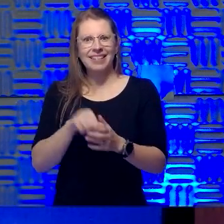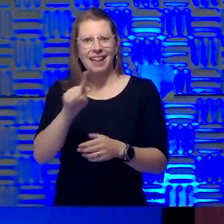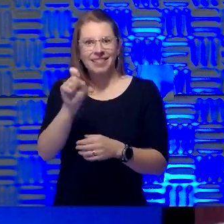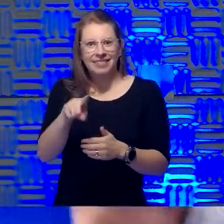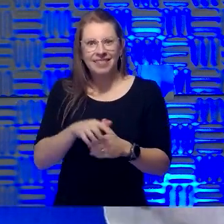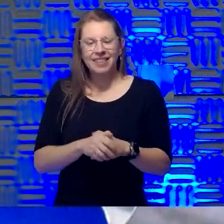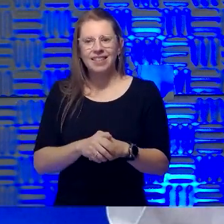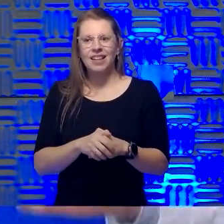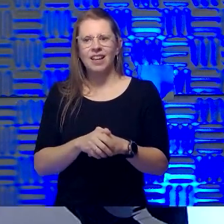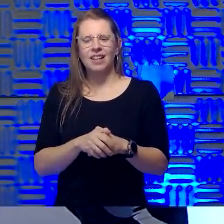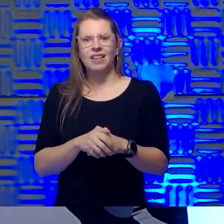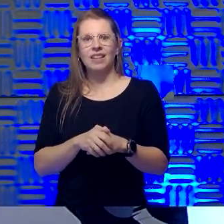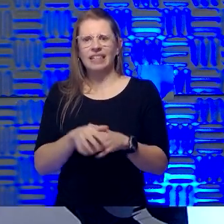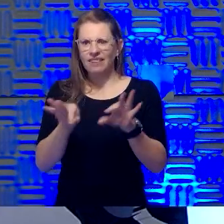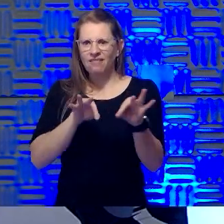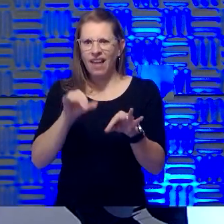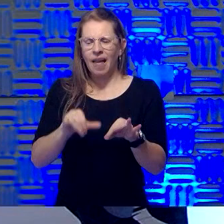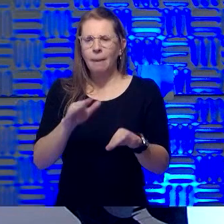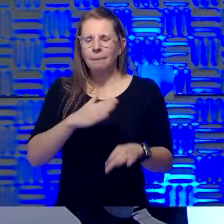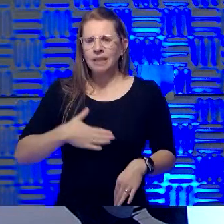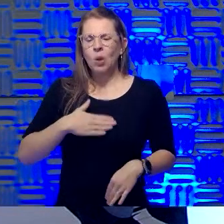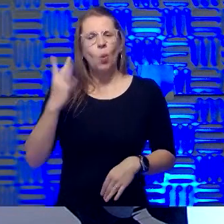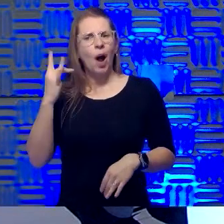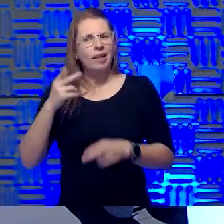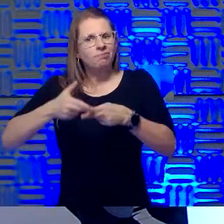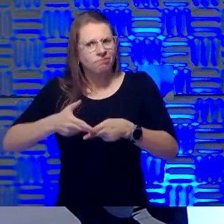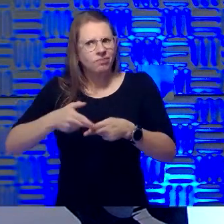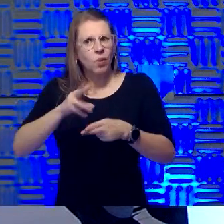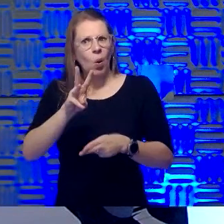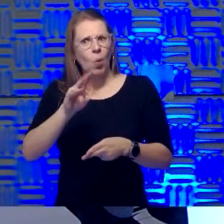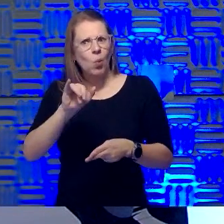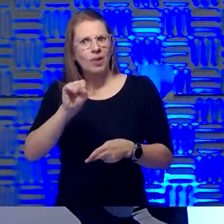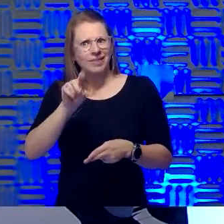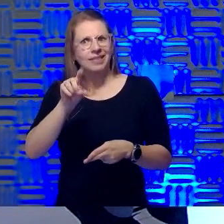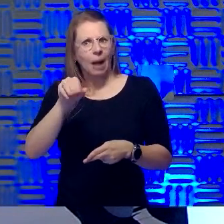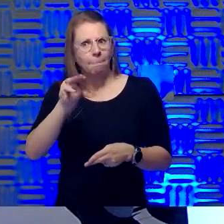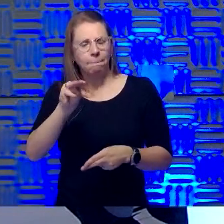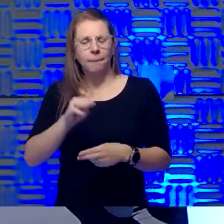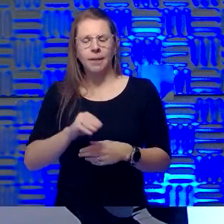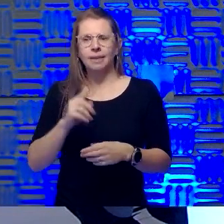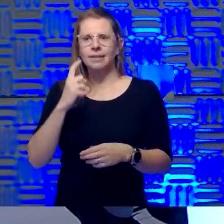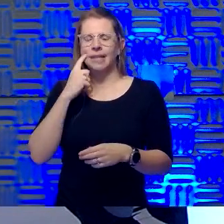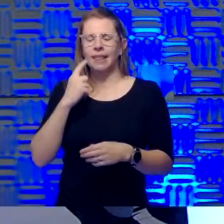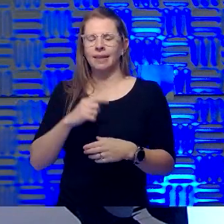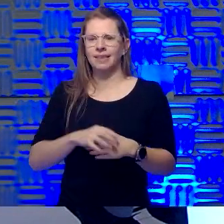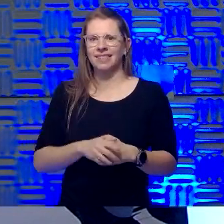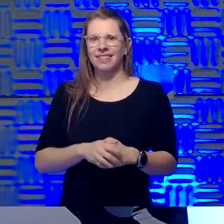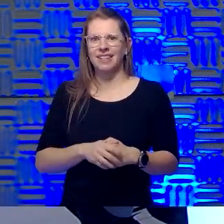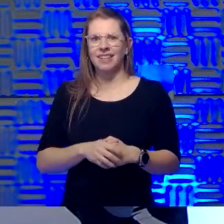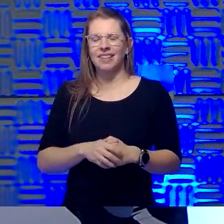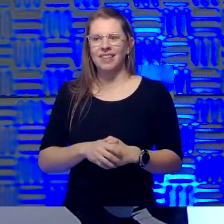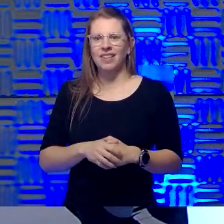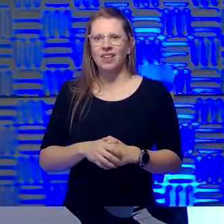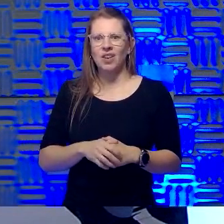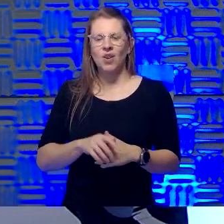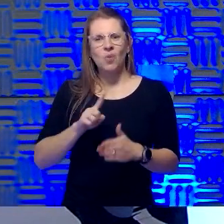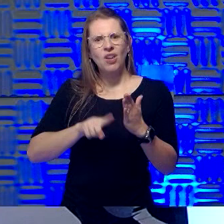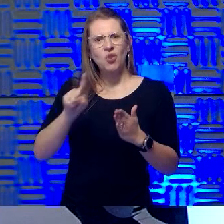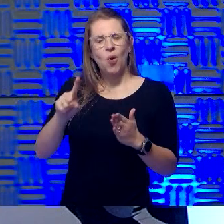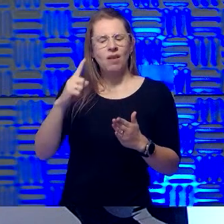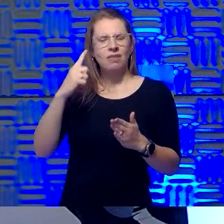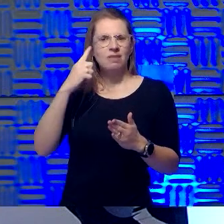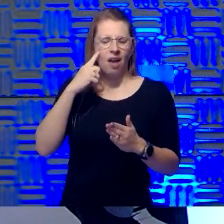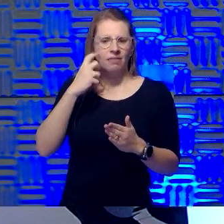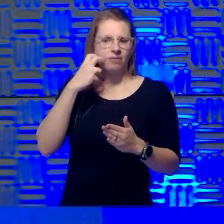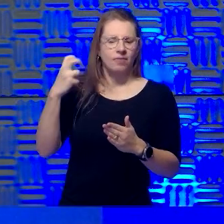Let's go find that. And I'm going to quiz them about why they call it wisdom teeth. Right. But what do you think about having them out? You know, I think if